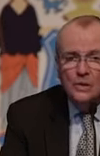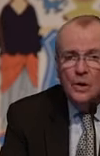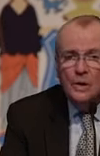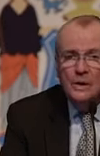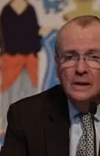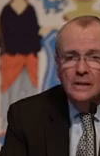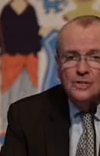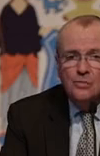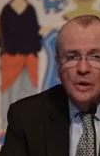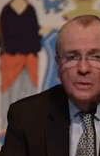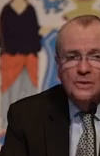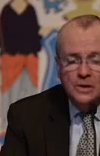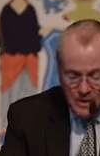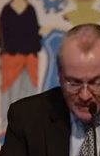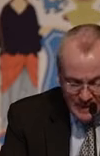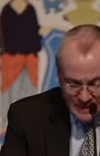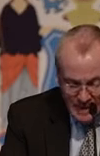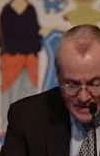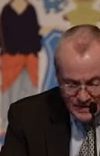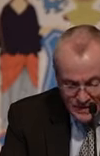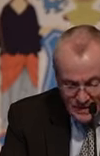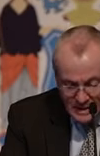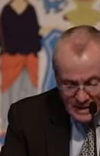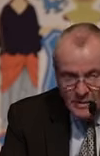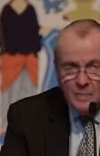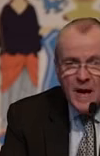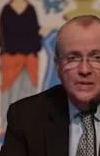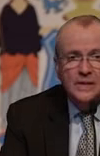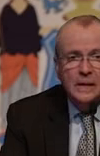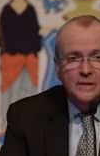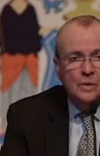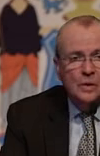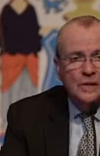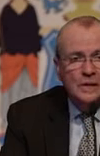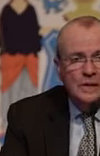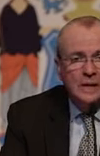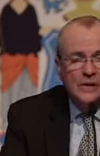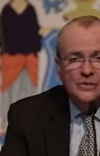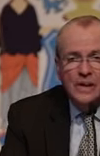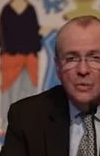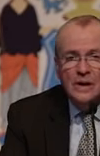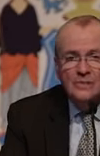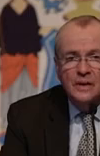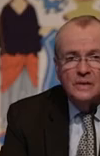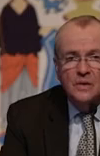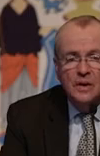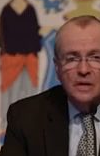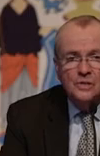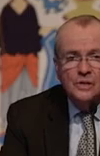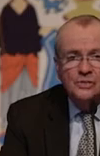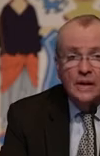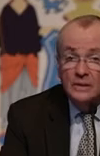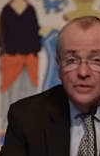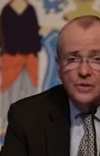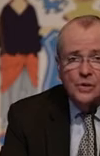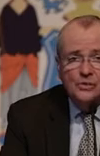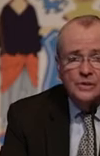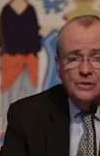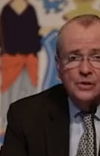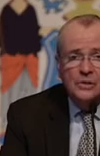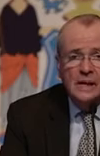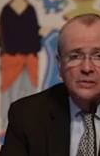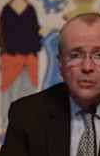good call this morning with the Colombian ambassador, Ambassador Calderon. He is a great friend of our country's and of New